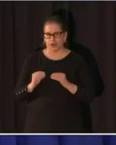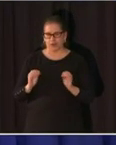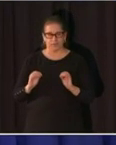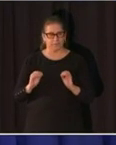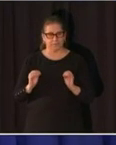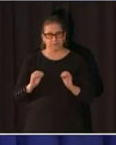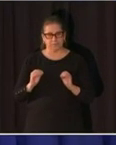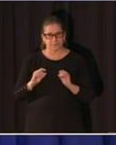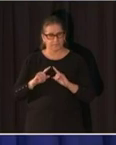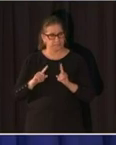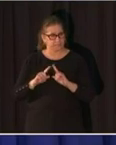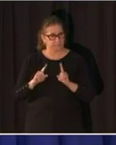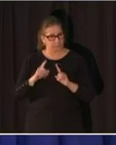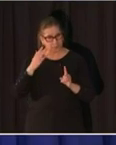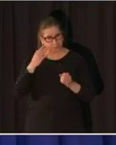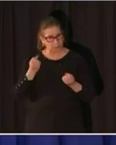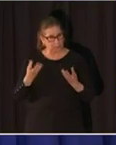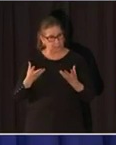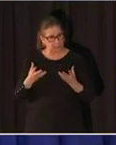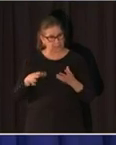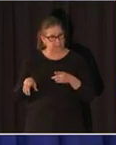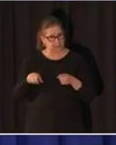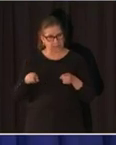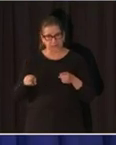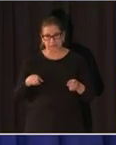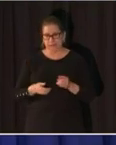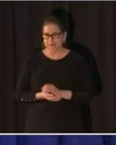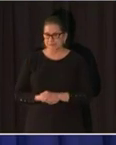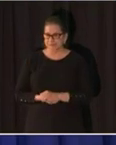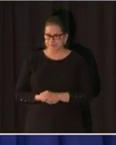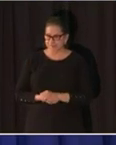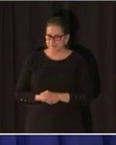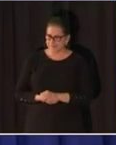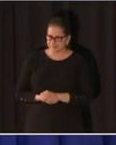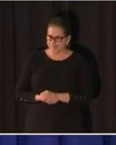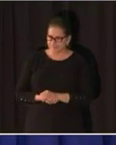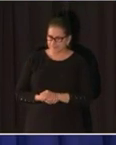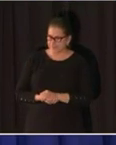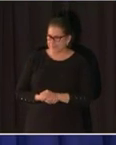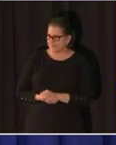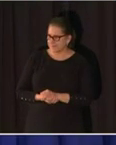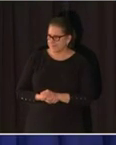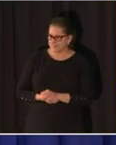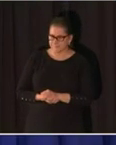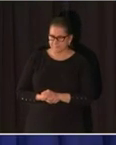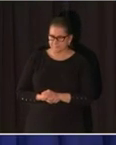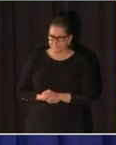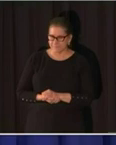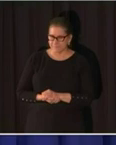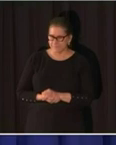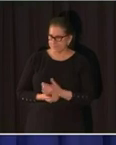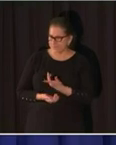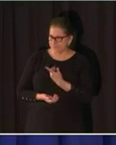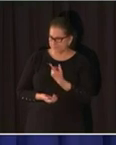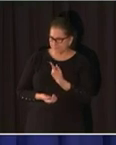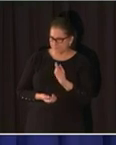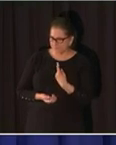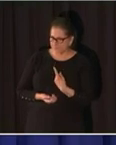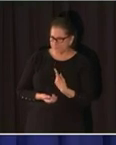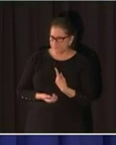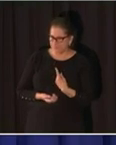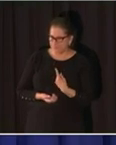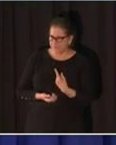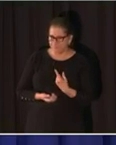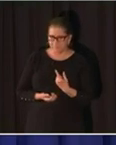the number? I'm sorry, Sam, can you start over with your question? So his question is, did we have